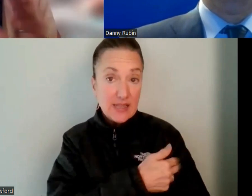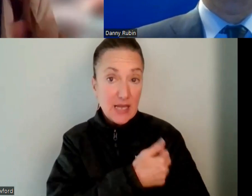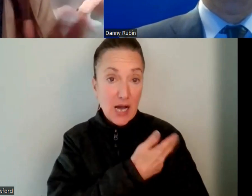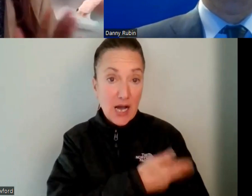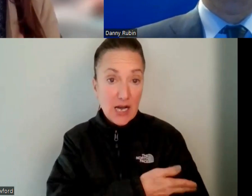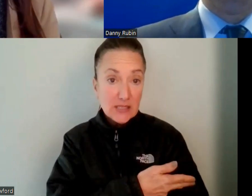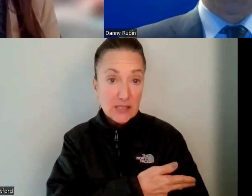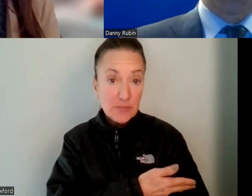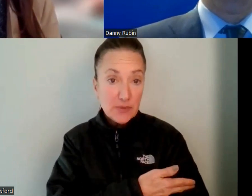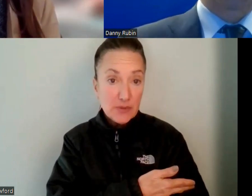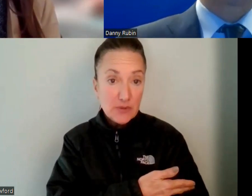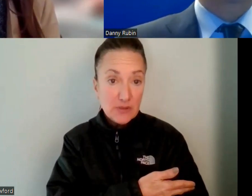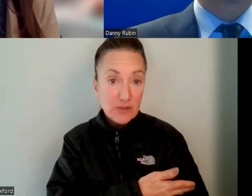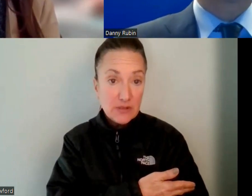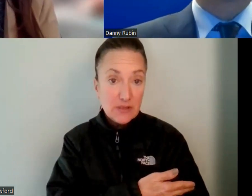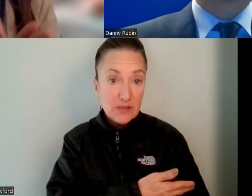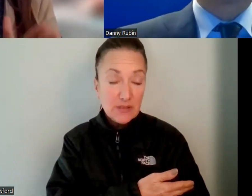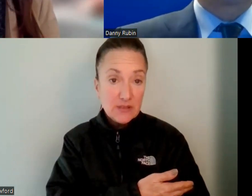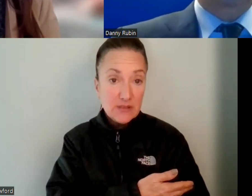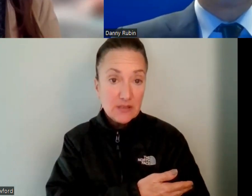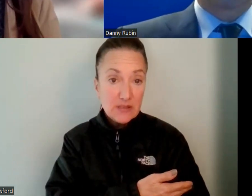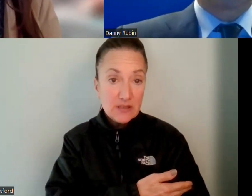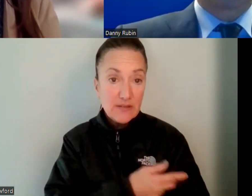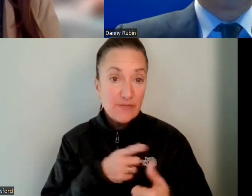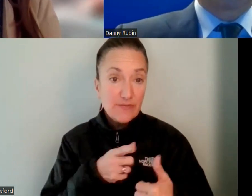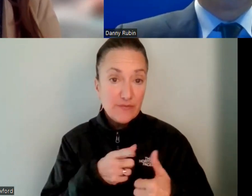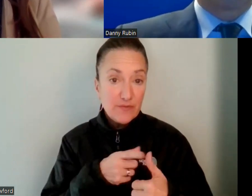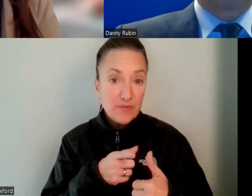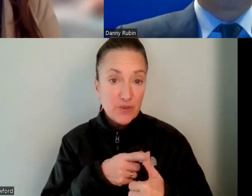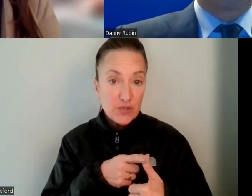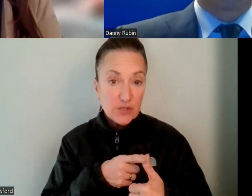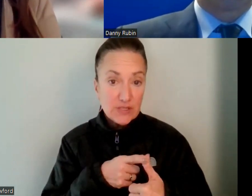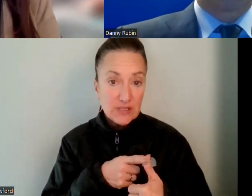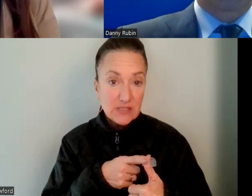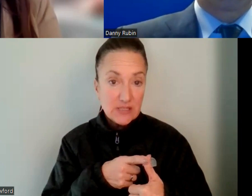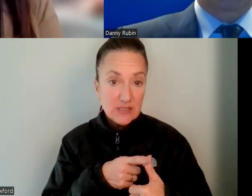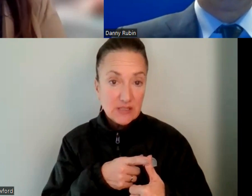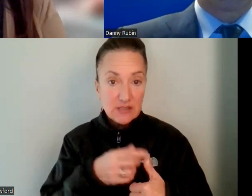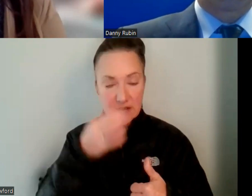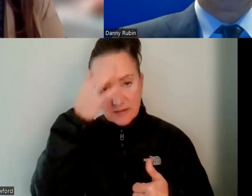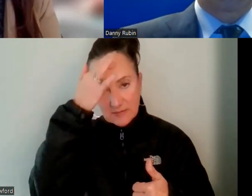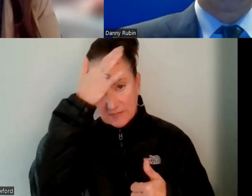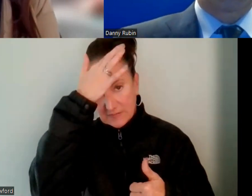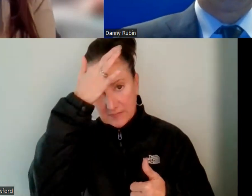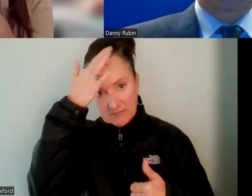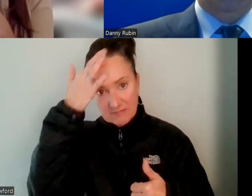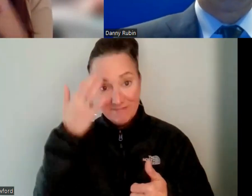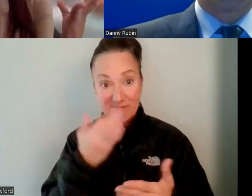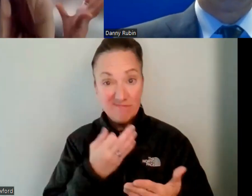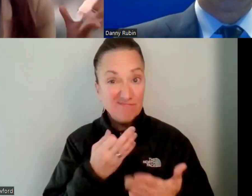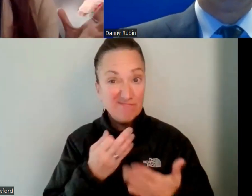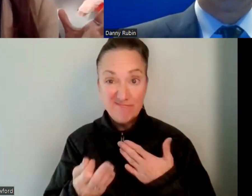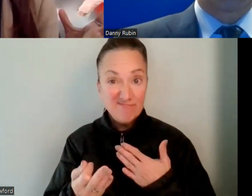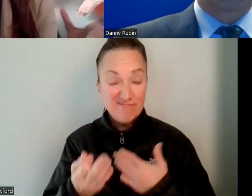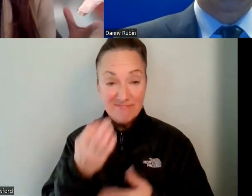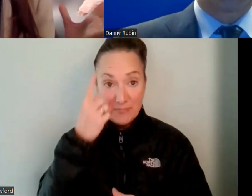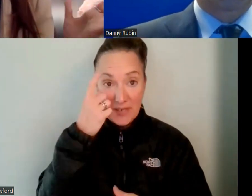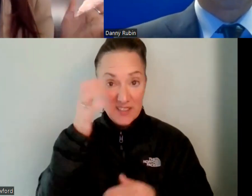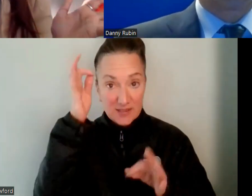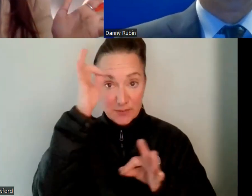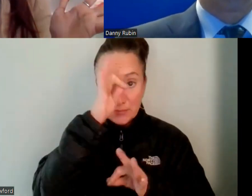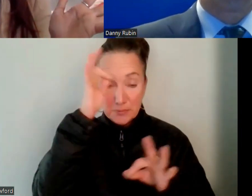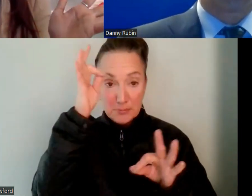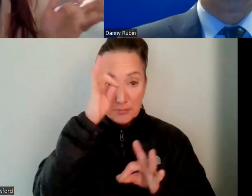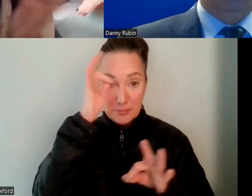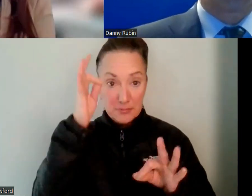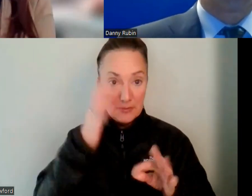store or not hospital setting one first, and this exam I failed because I had no idea what these questions were.